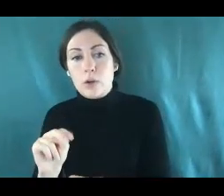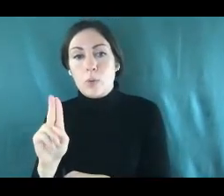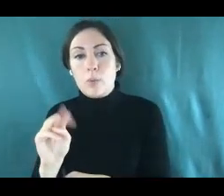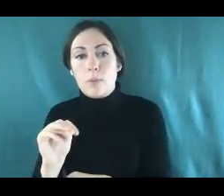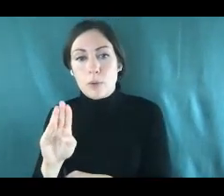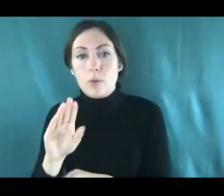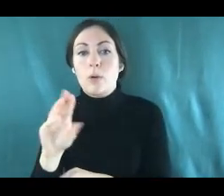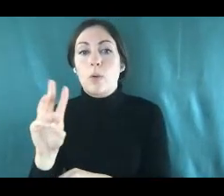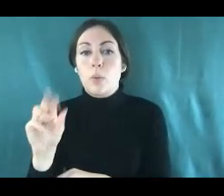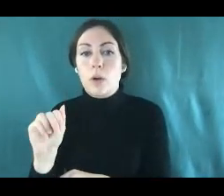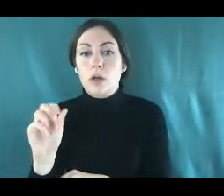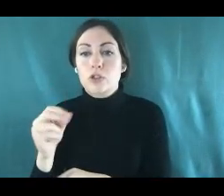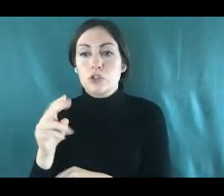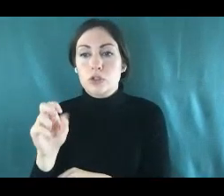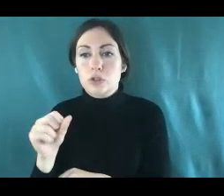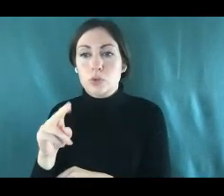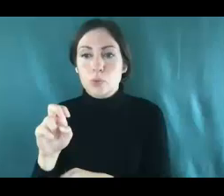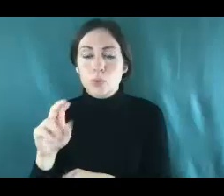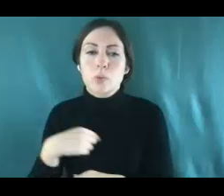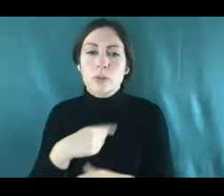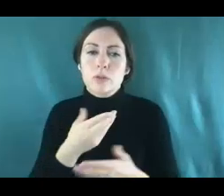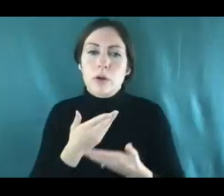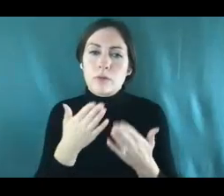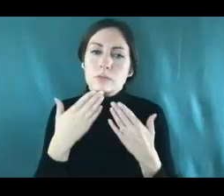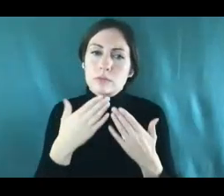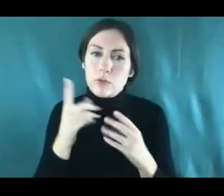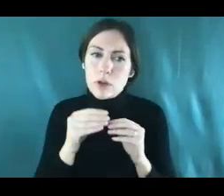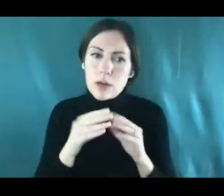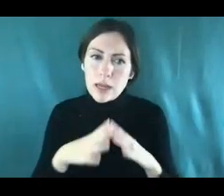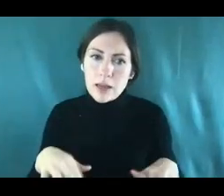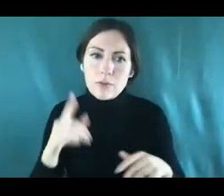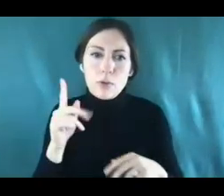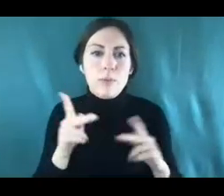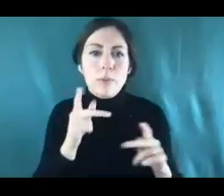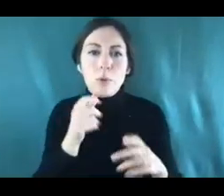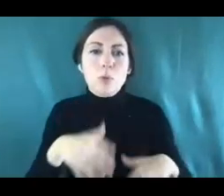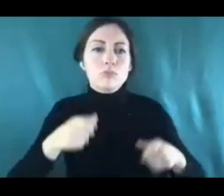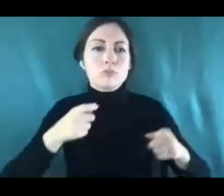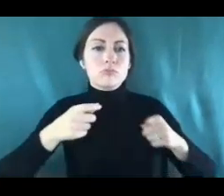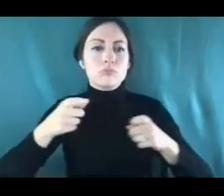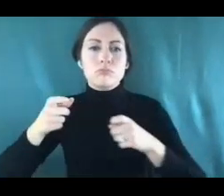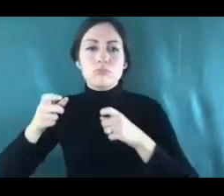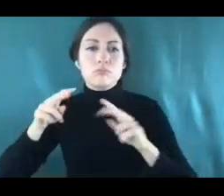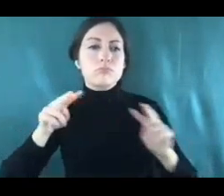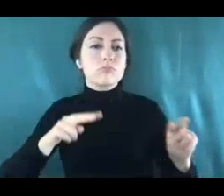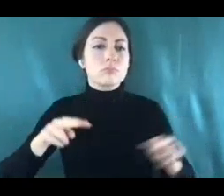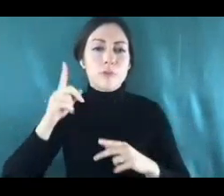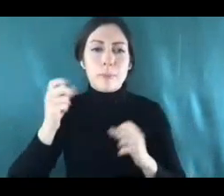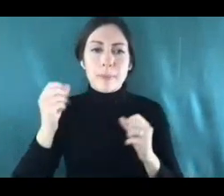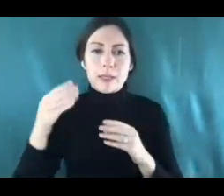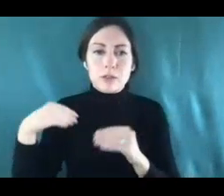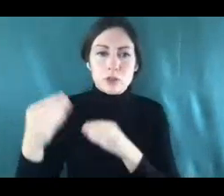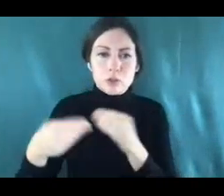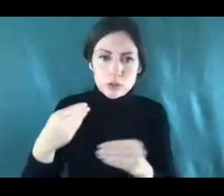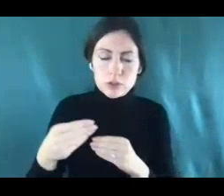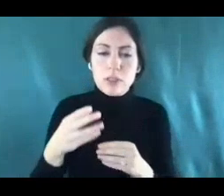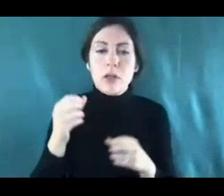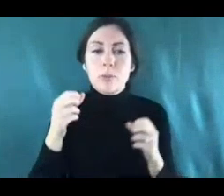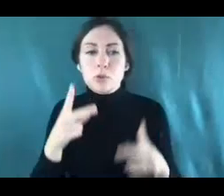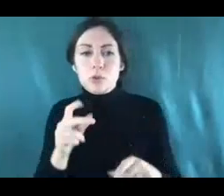We offer gratitude for the land itself, for those who have stewarded for it for generations, and for the opportunity to work alongside